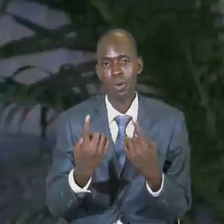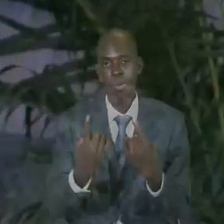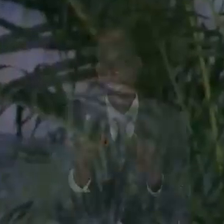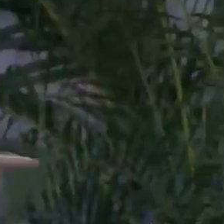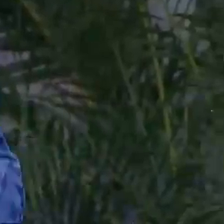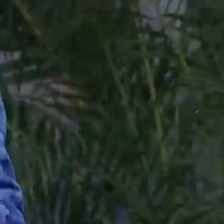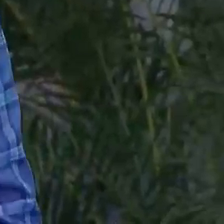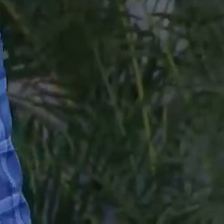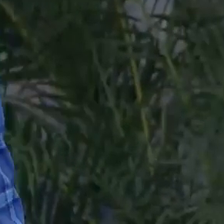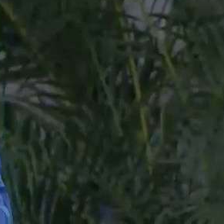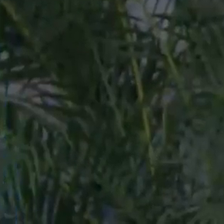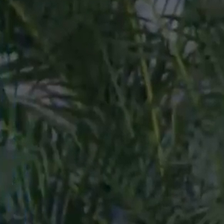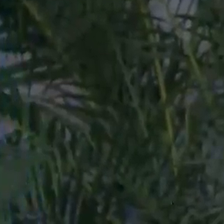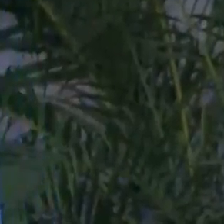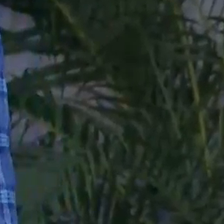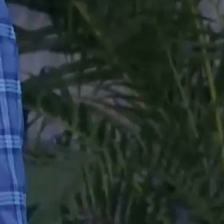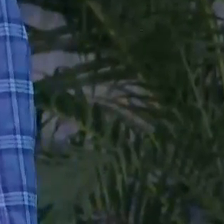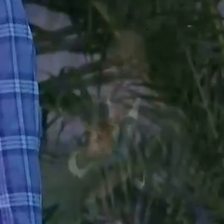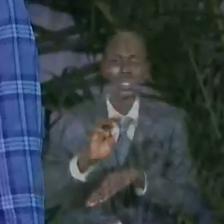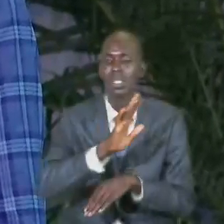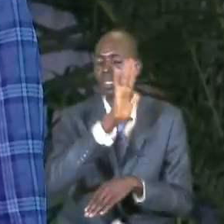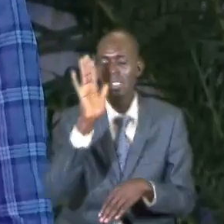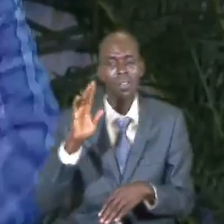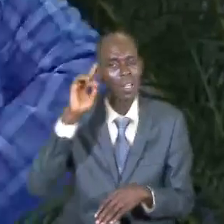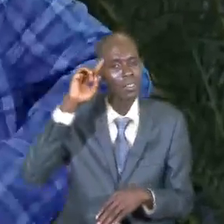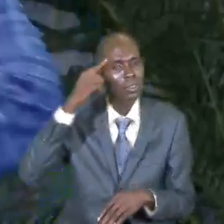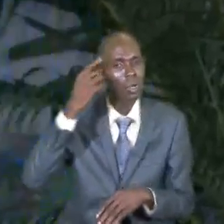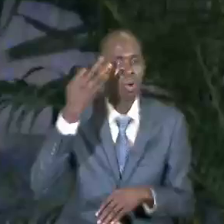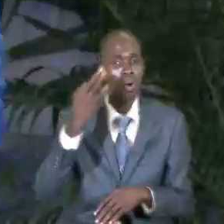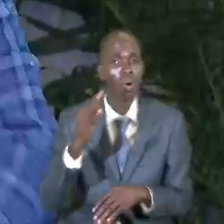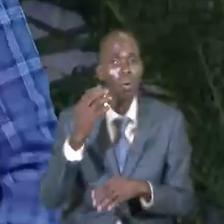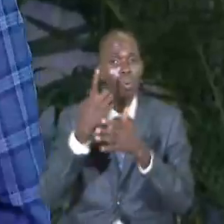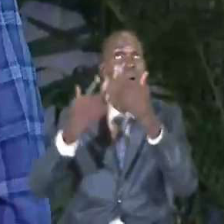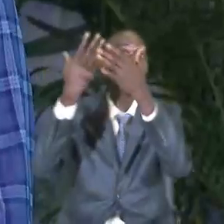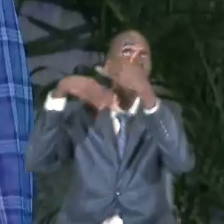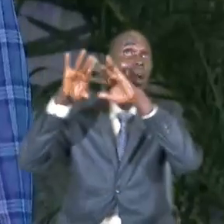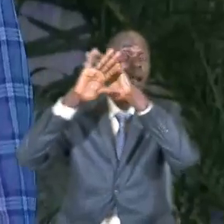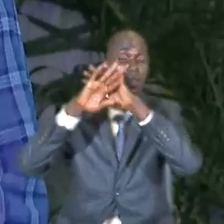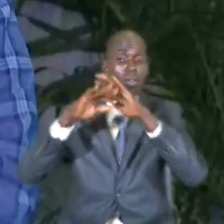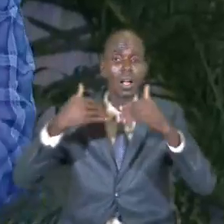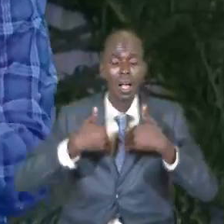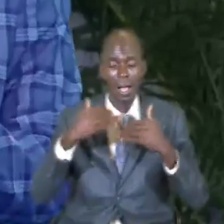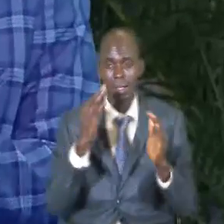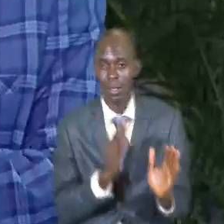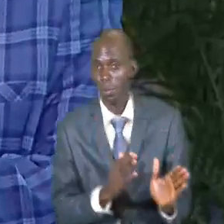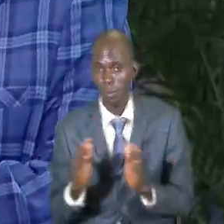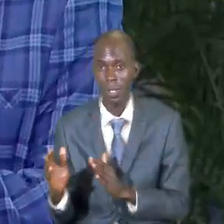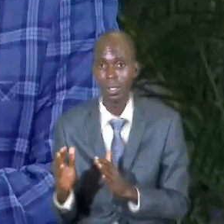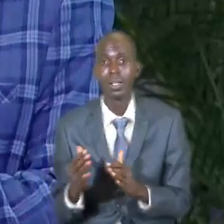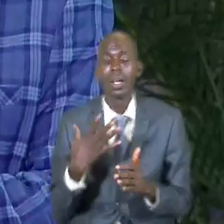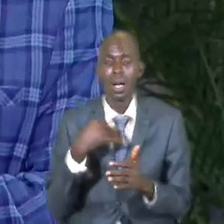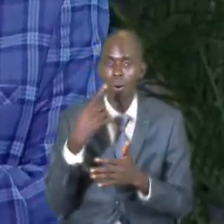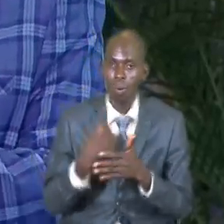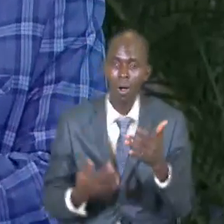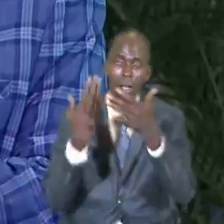you never thought of, what heaven has thought of, and what heaven is bringing your way. And then when